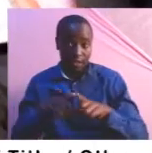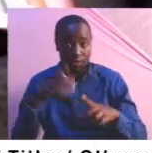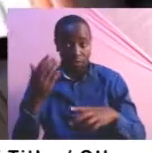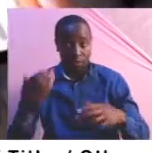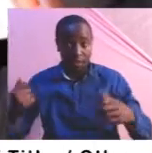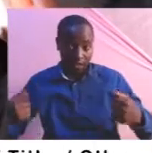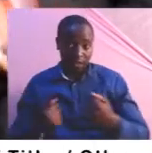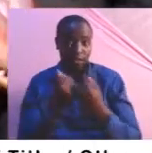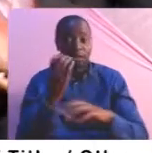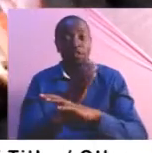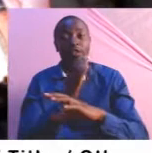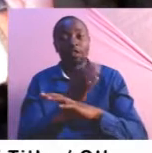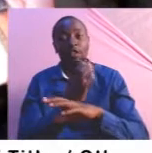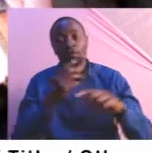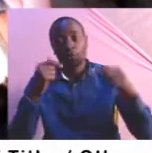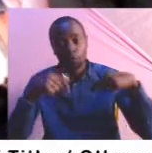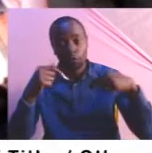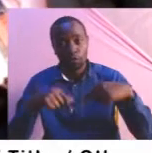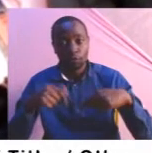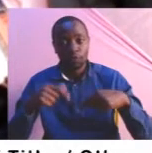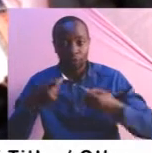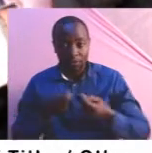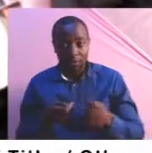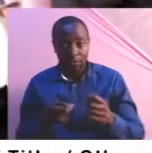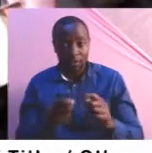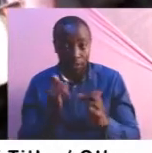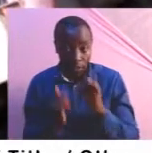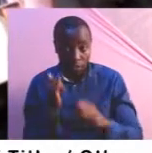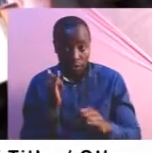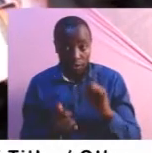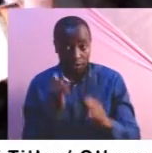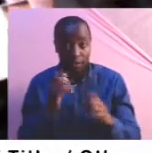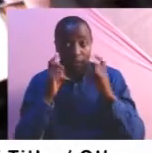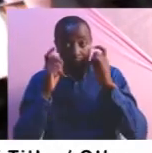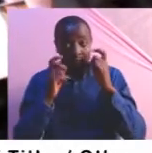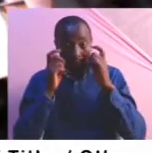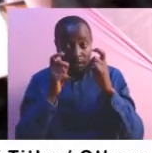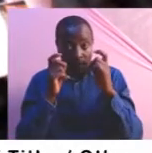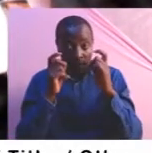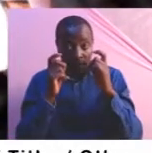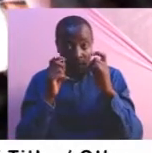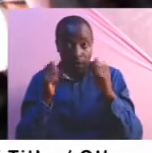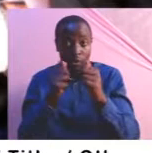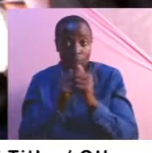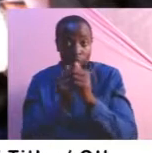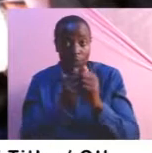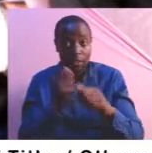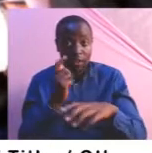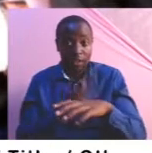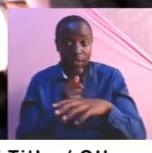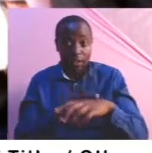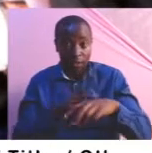happening with the churches today. We are trying to justify the sin with sometimes we look